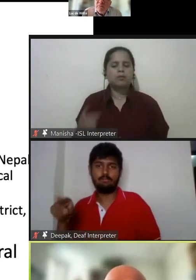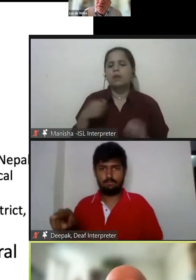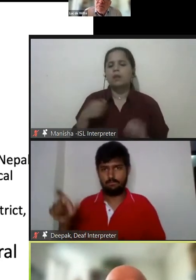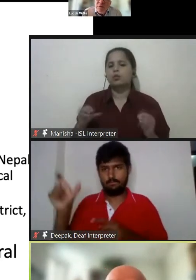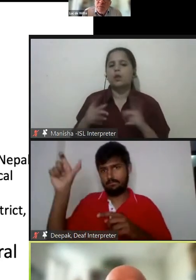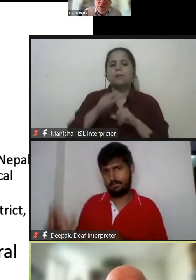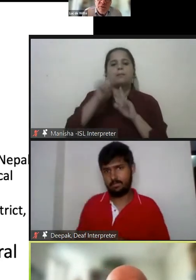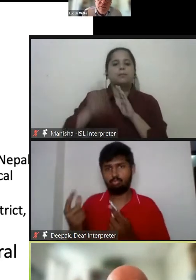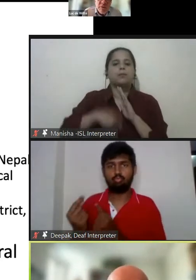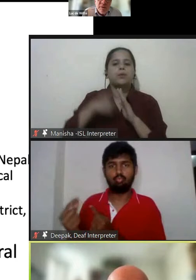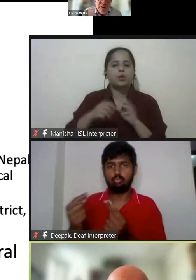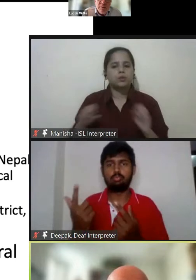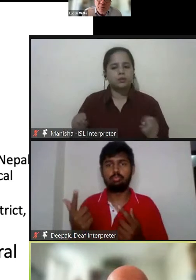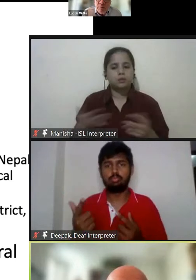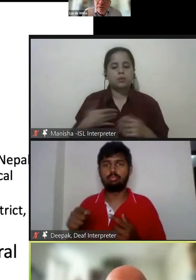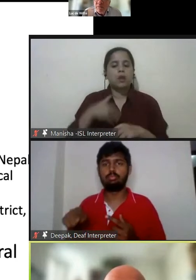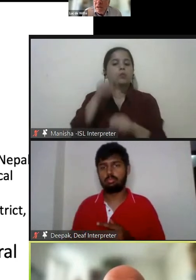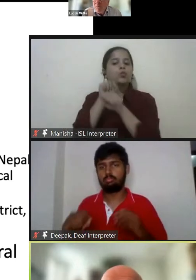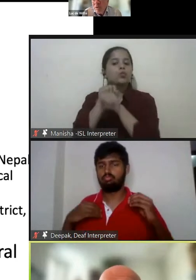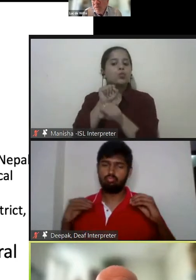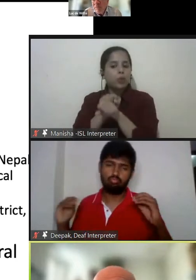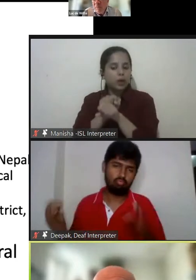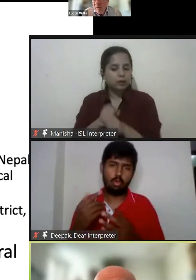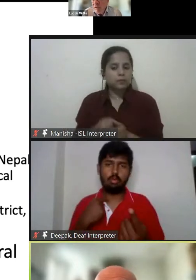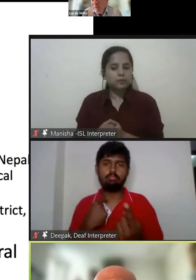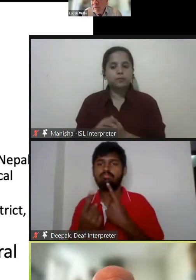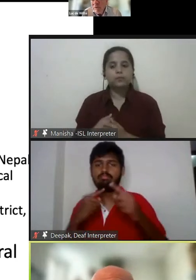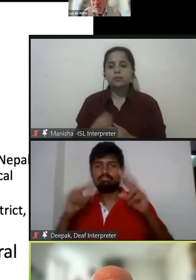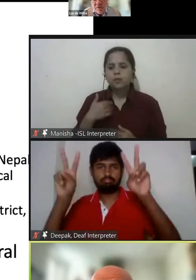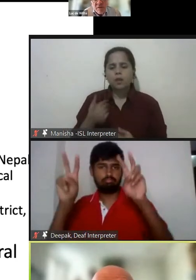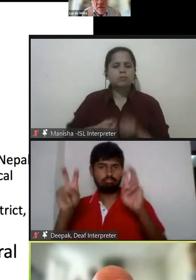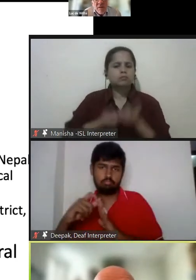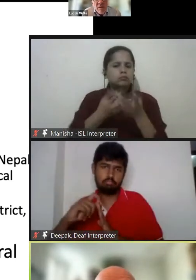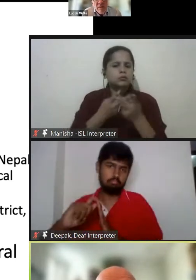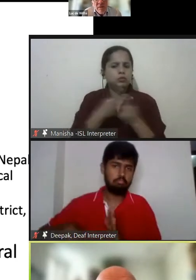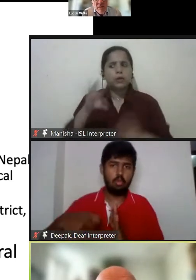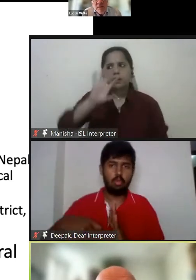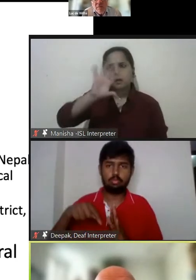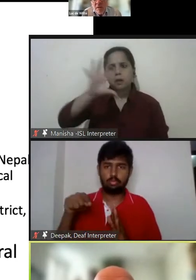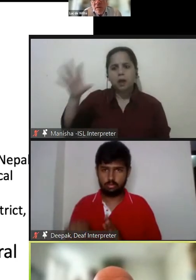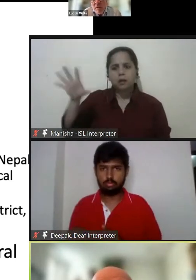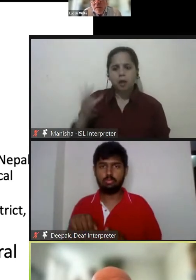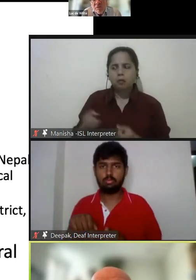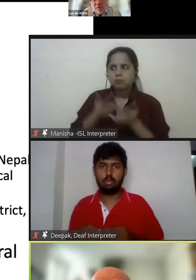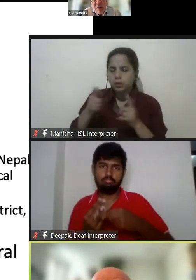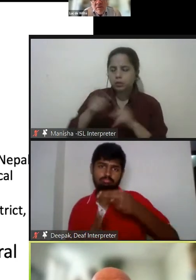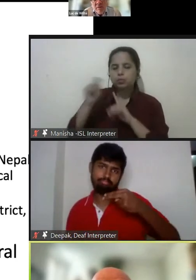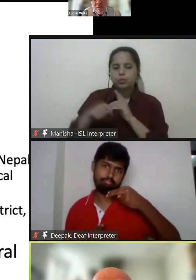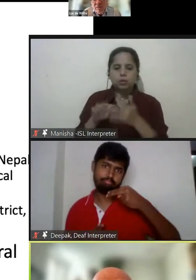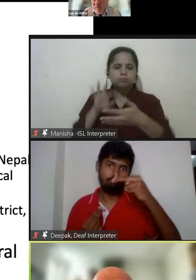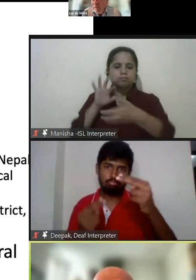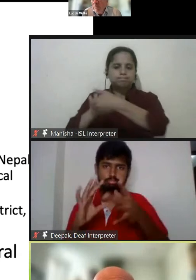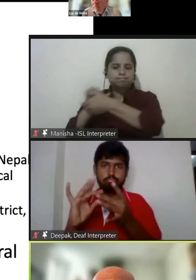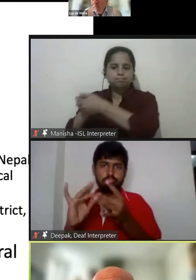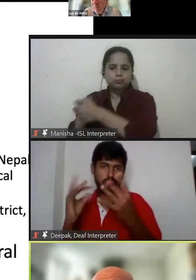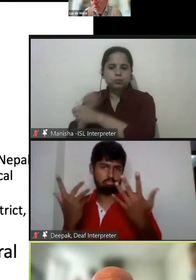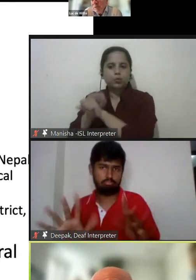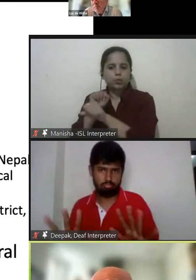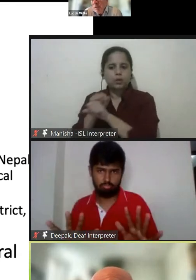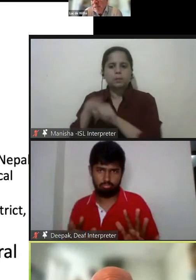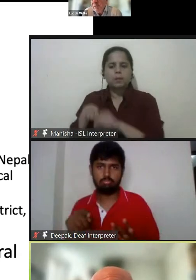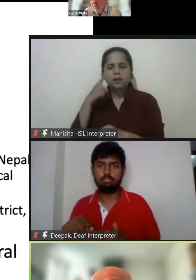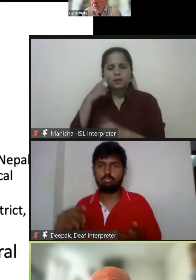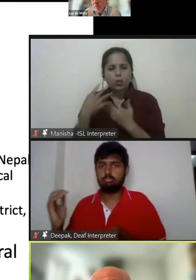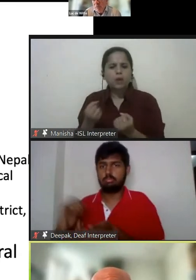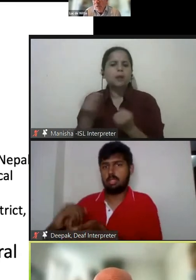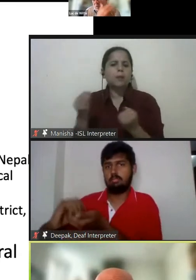project in which we worked with experts from very different countries and tried to develop